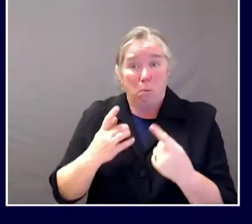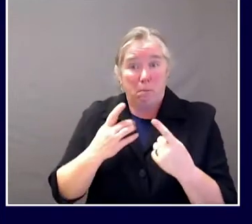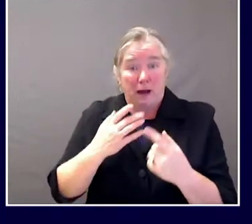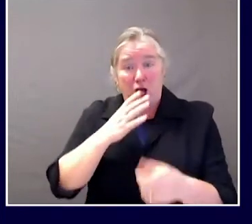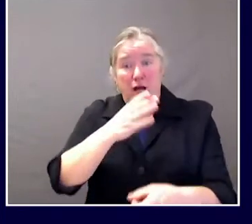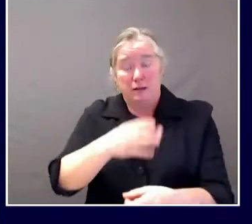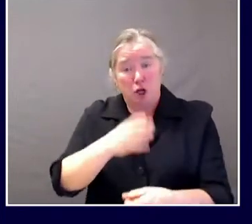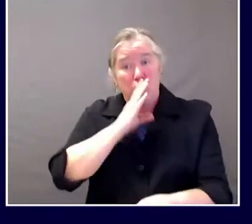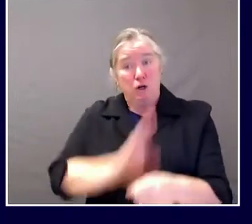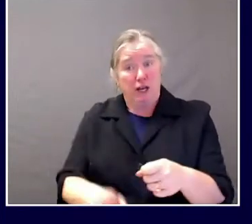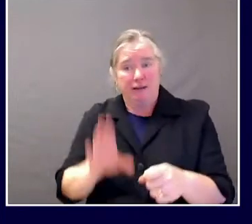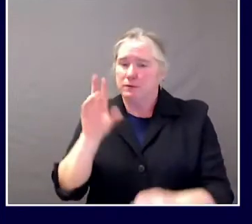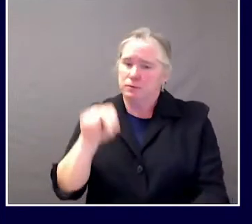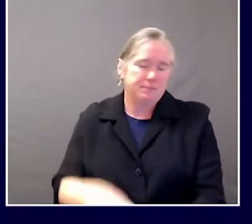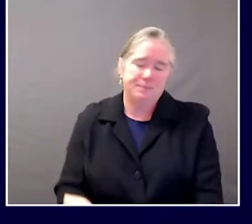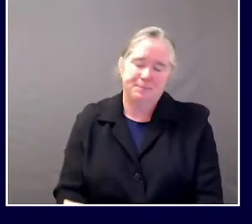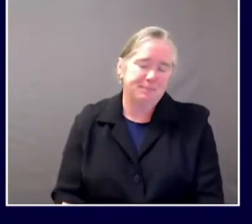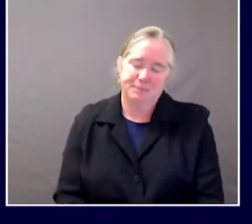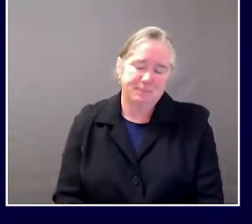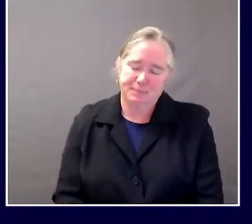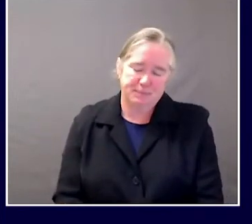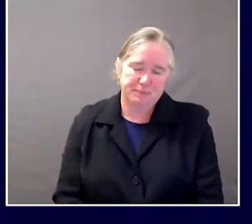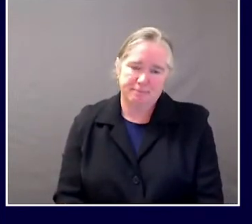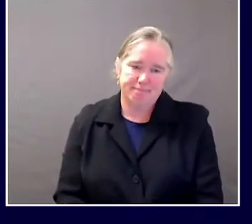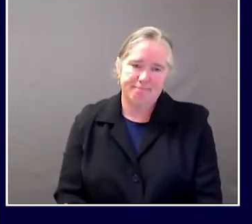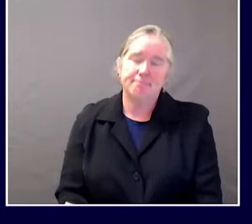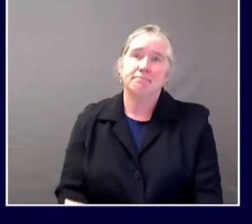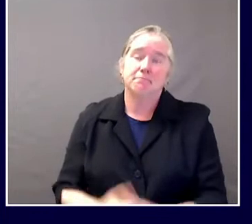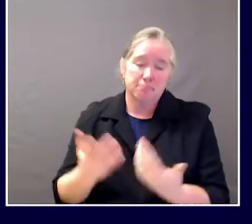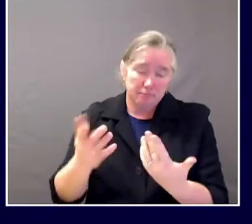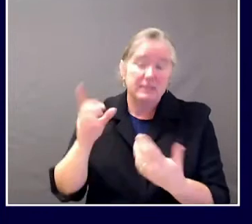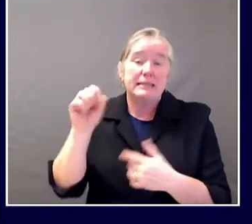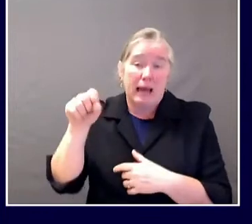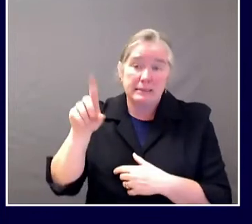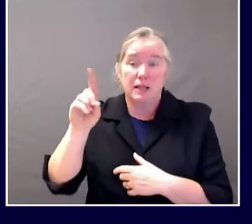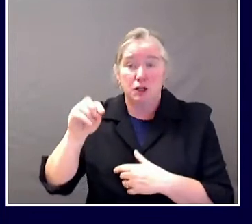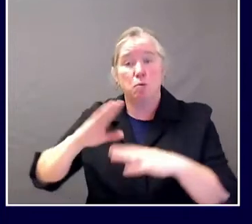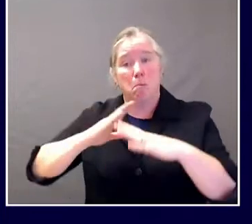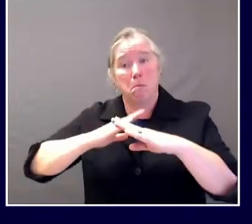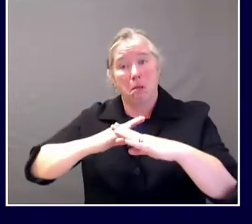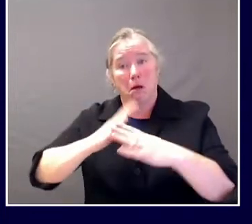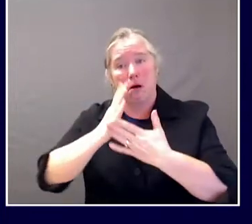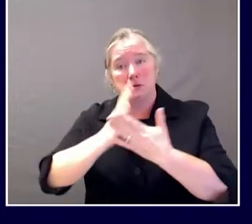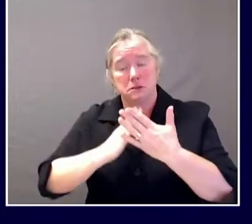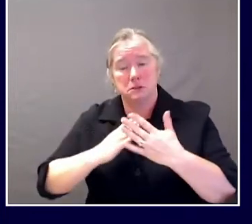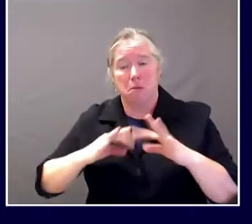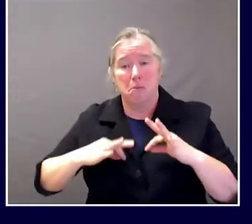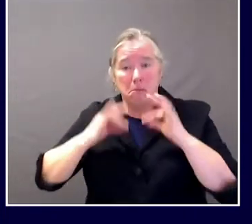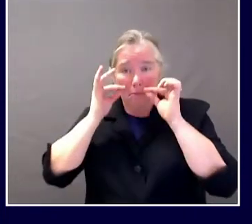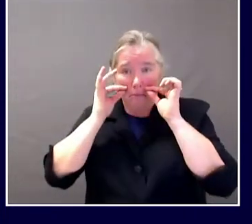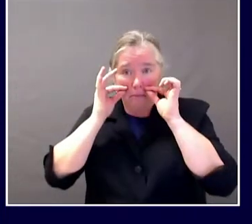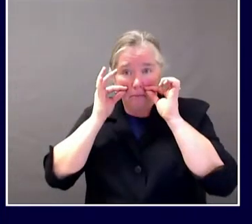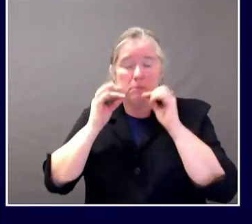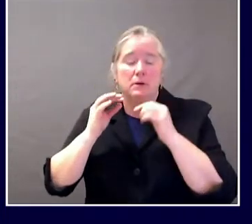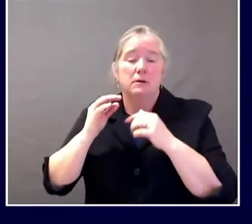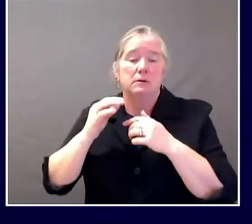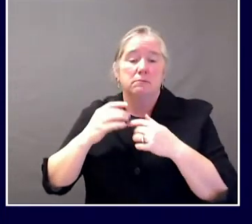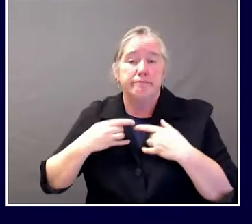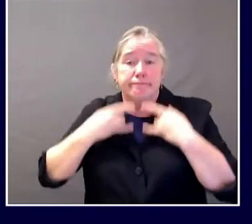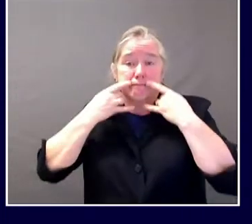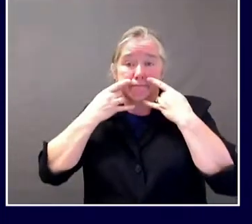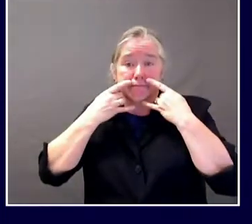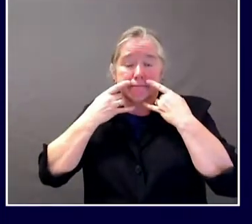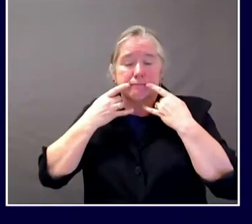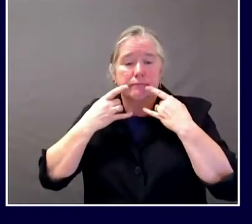is that it's not. They do have some effect at blocking some of the spray that comes out of